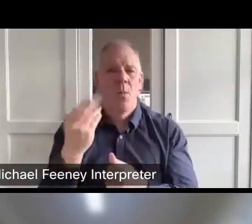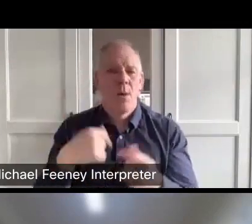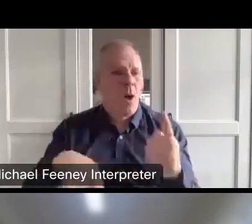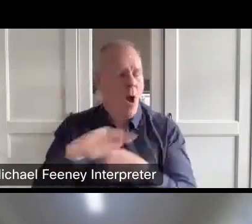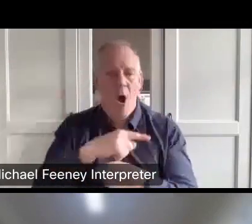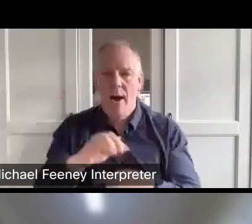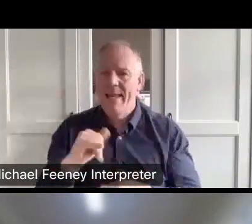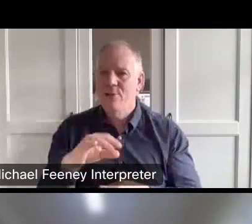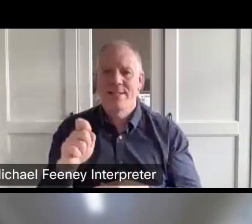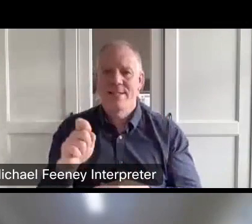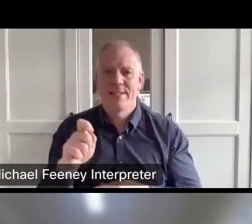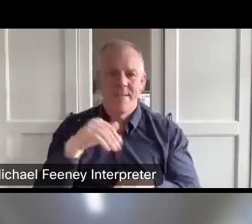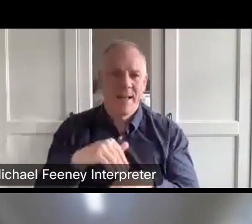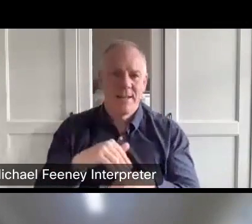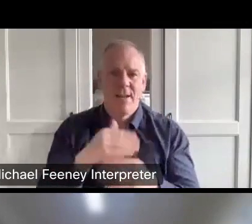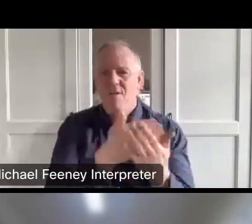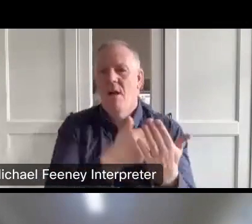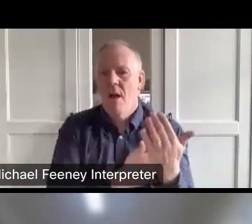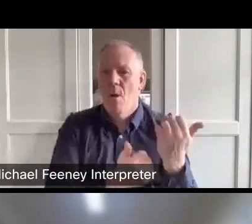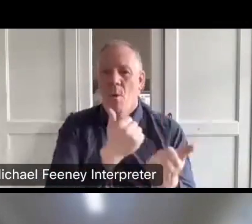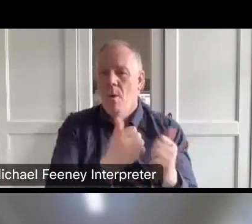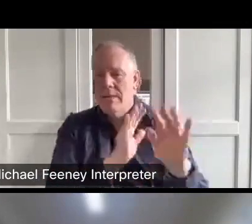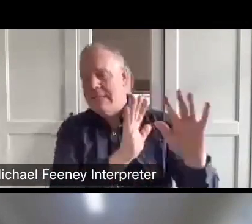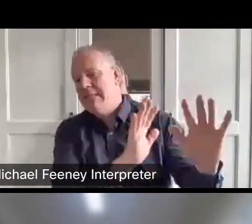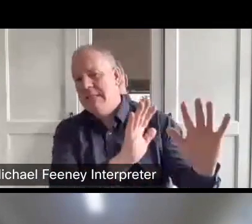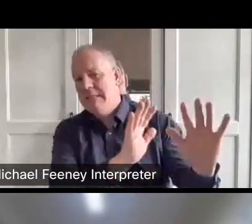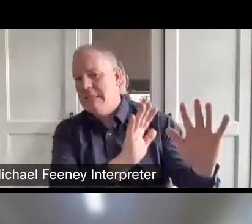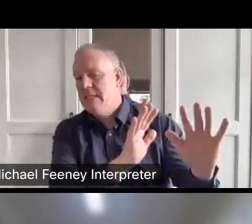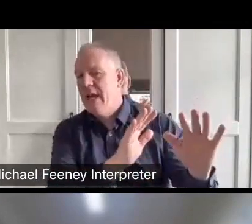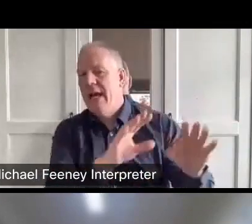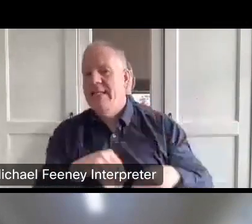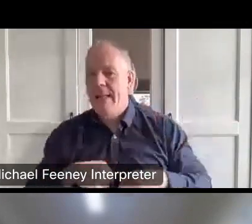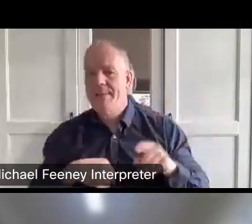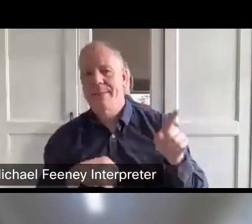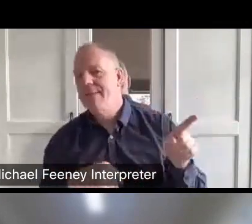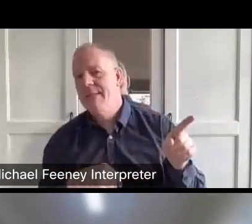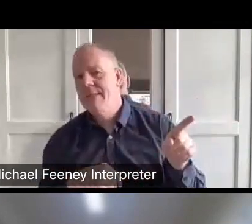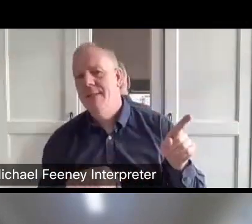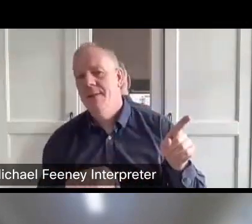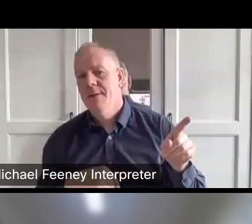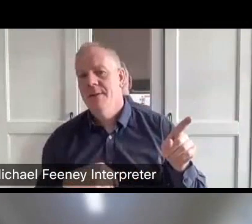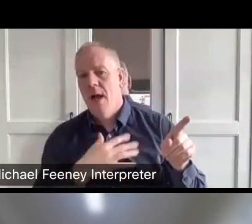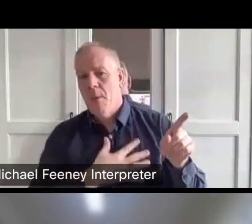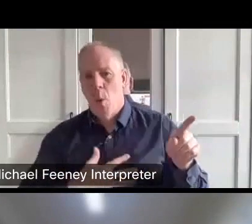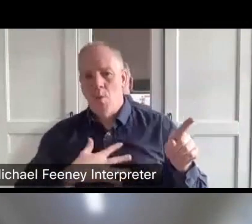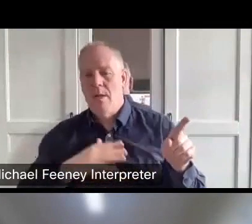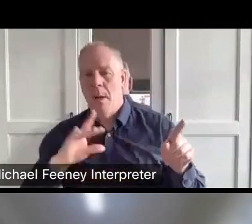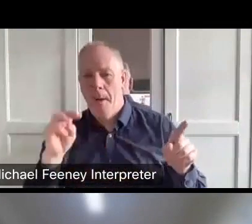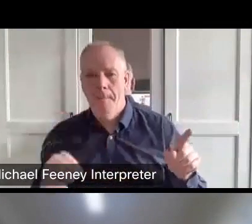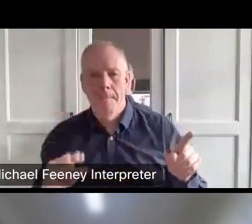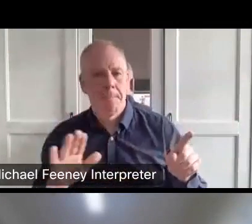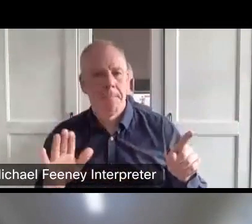people in this, and the law courts just, they don't take account of the harm and